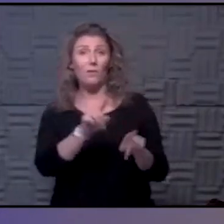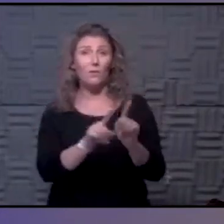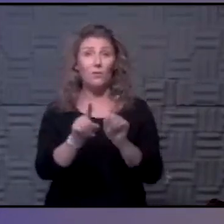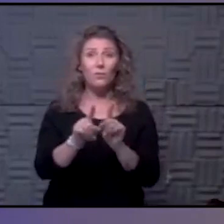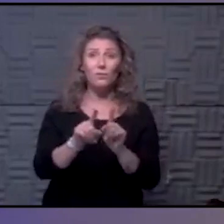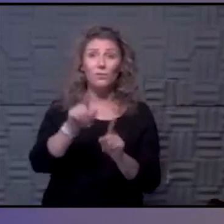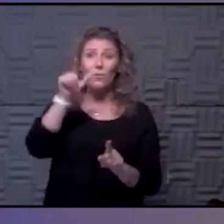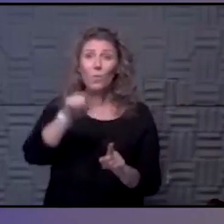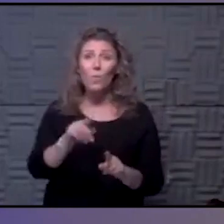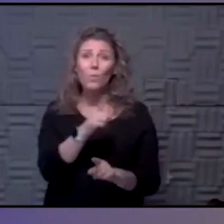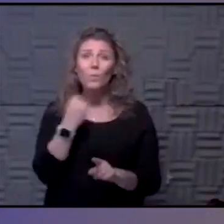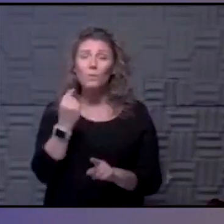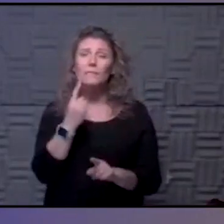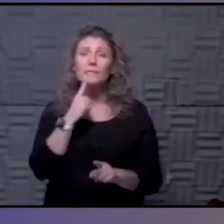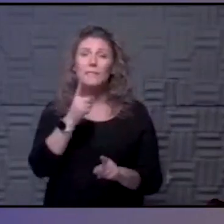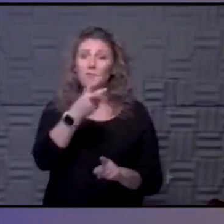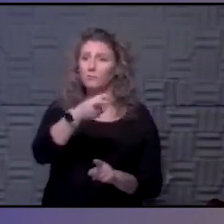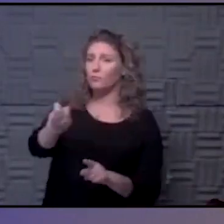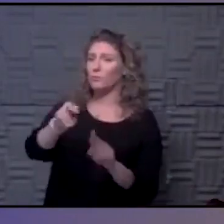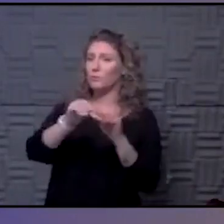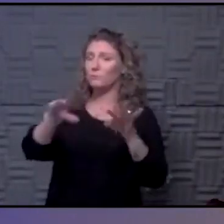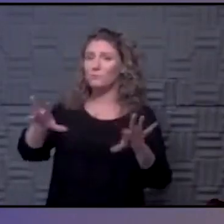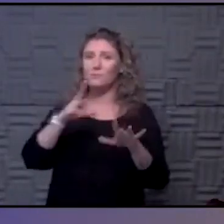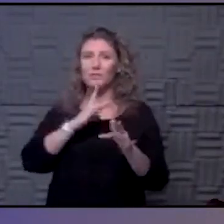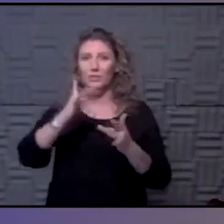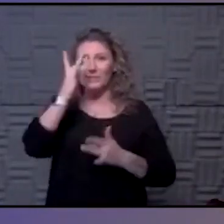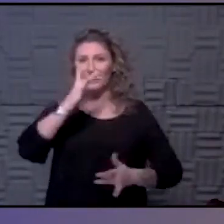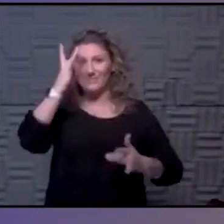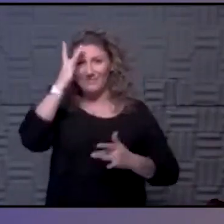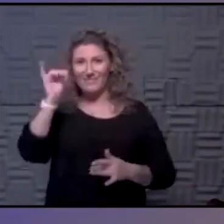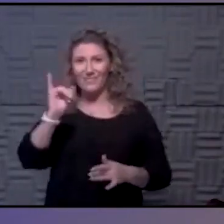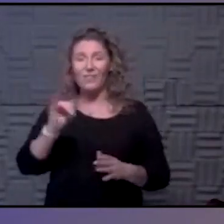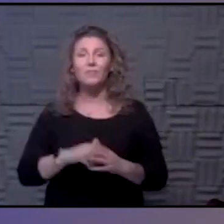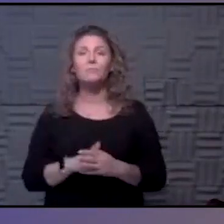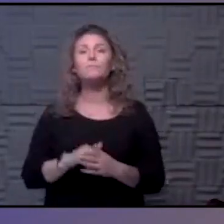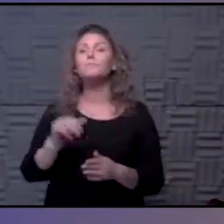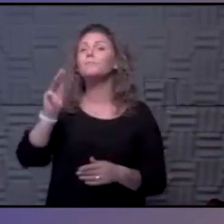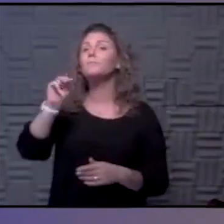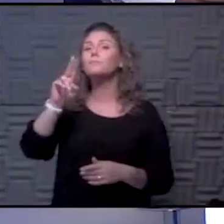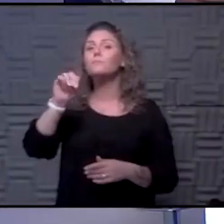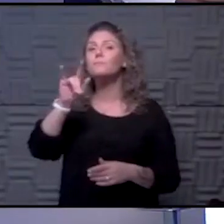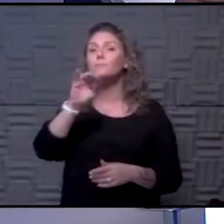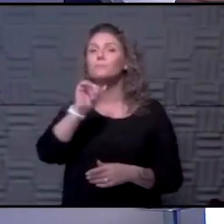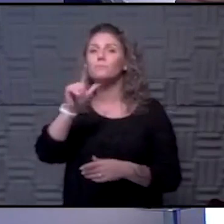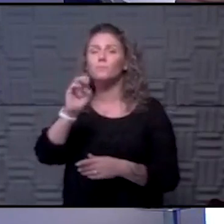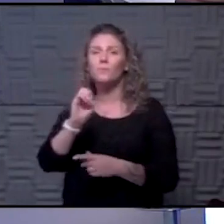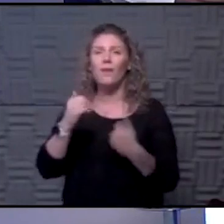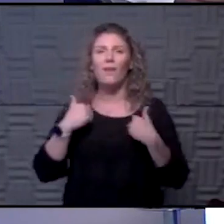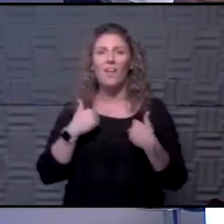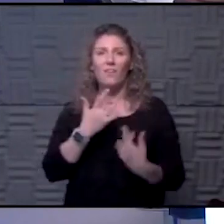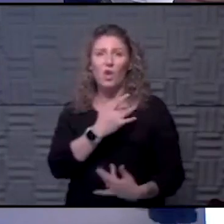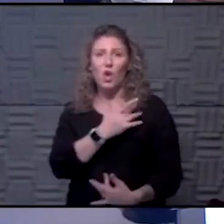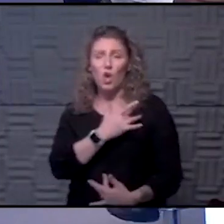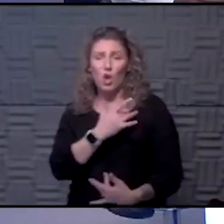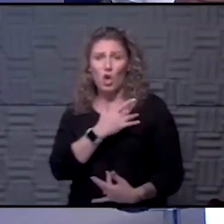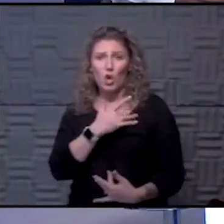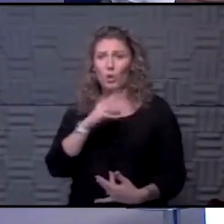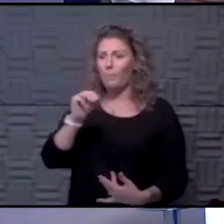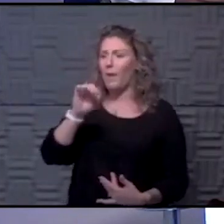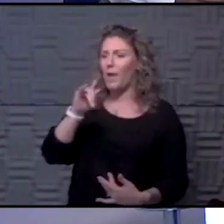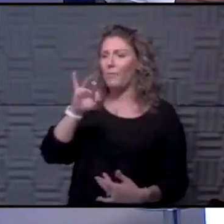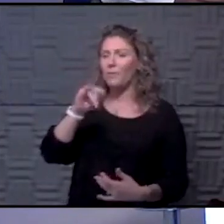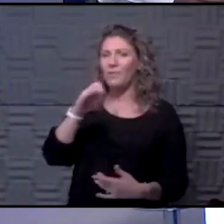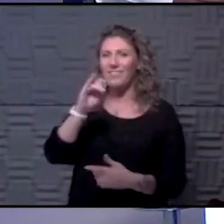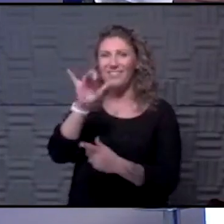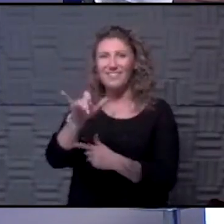probably a lower risk of transmission of the infection as well. All right, Michelle says, I have cardiomyopathy. I'm 55. I had COVID back